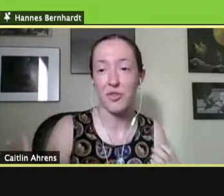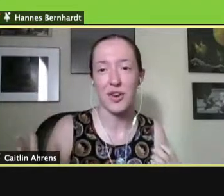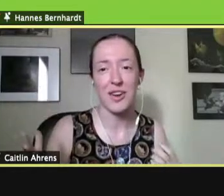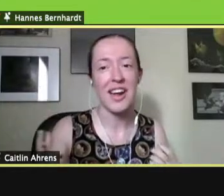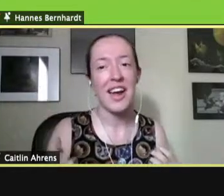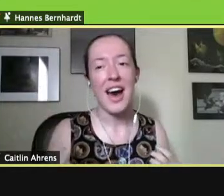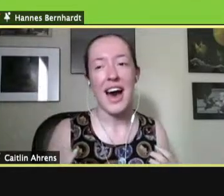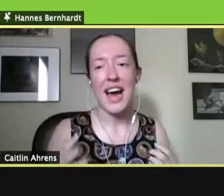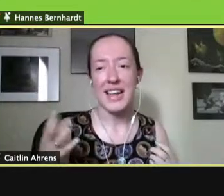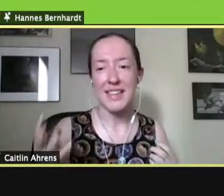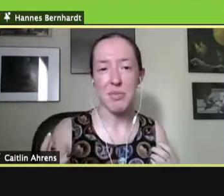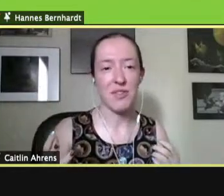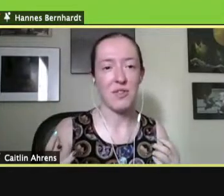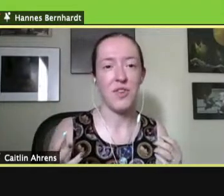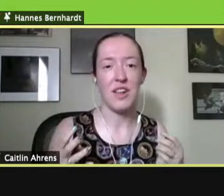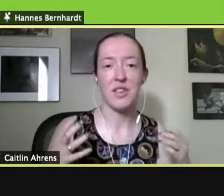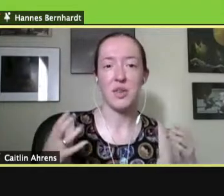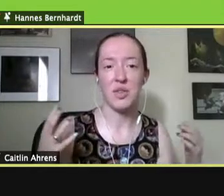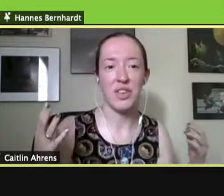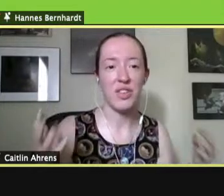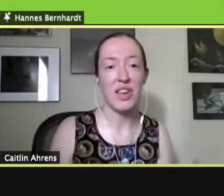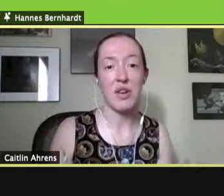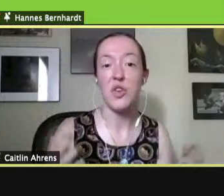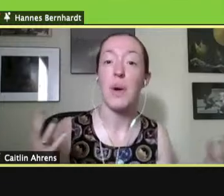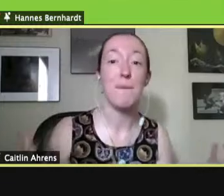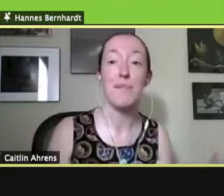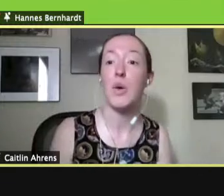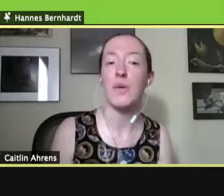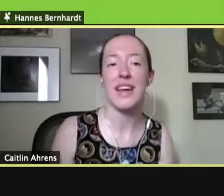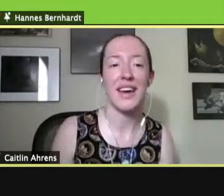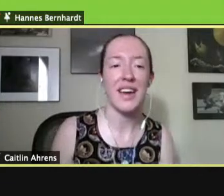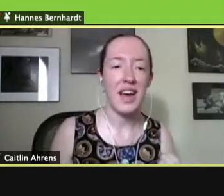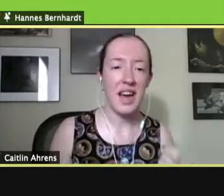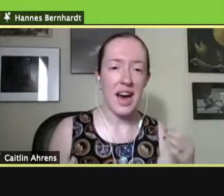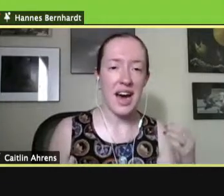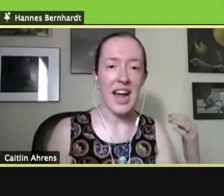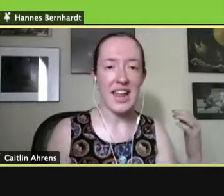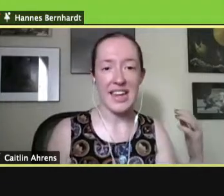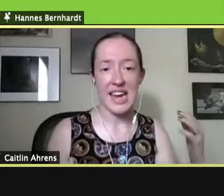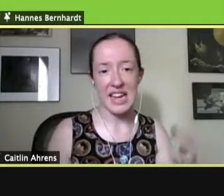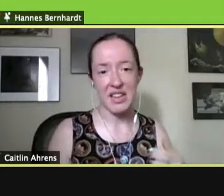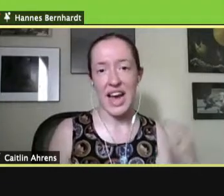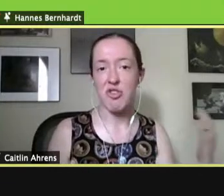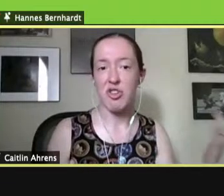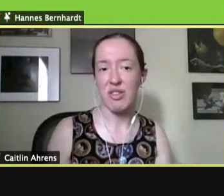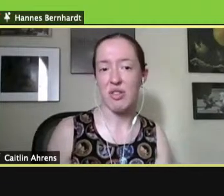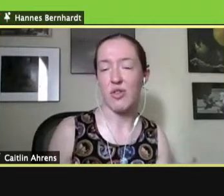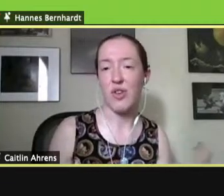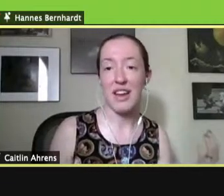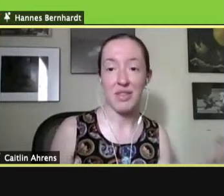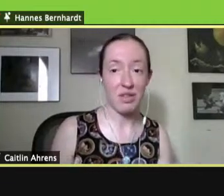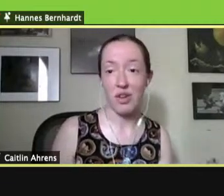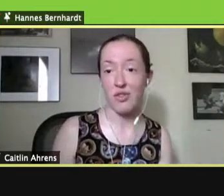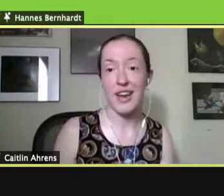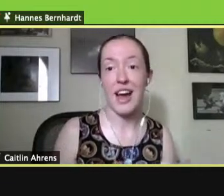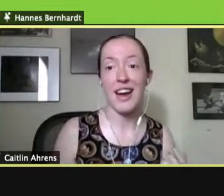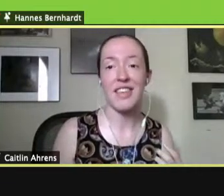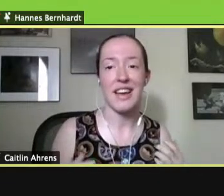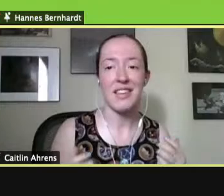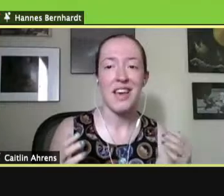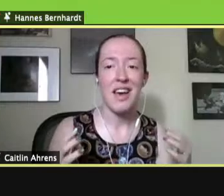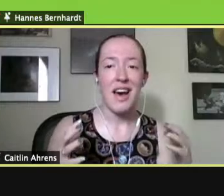have sulfur types of volatiles, CO2, ammonia, and then getting into hydrogen sulfide and